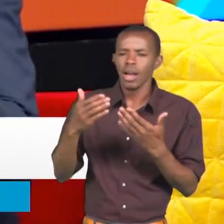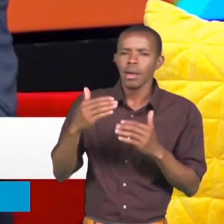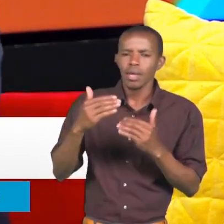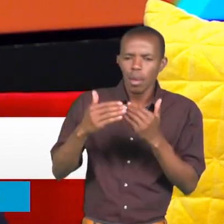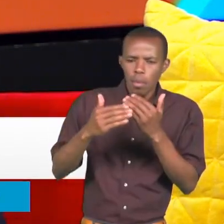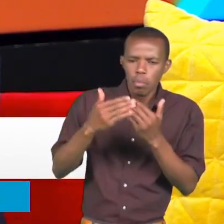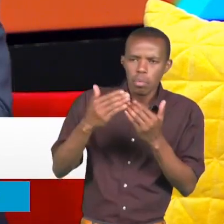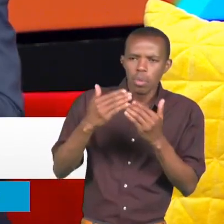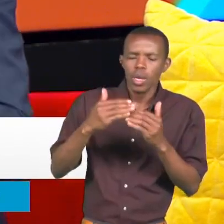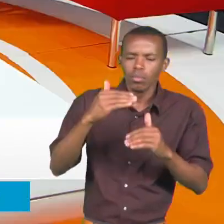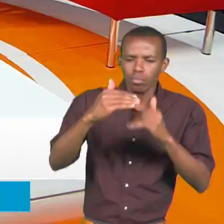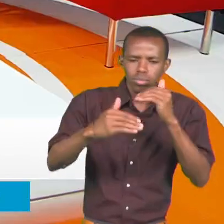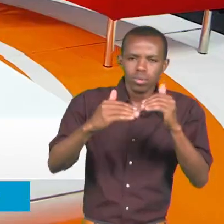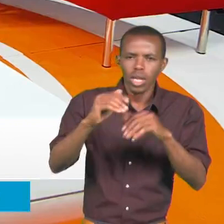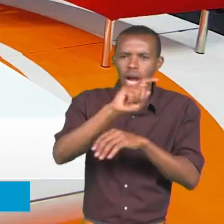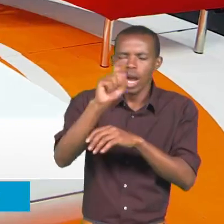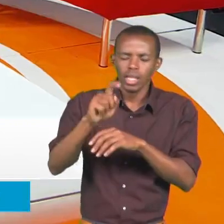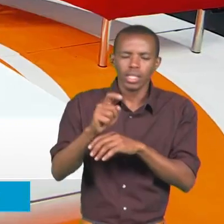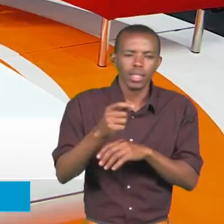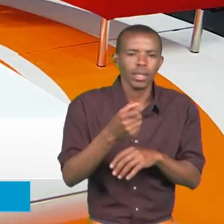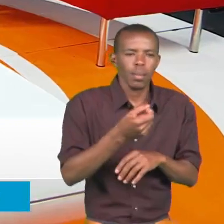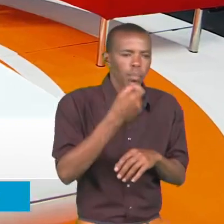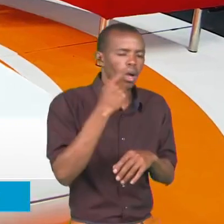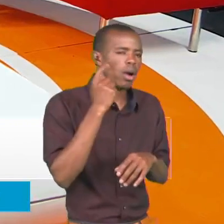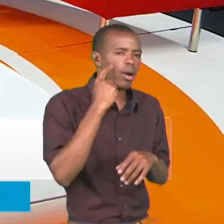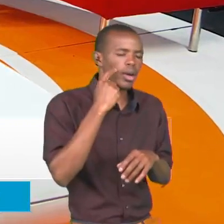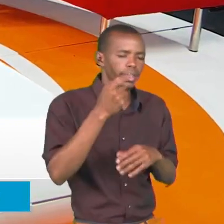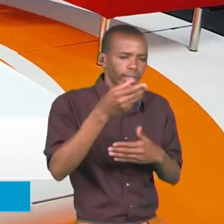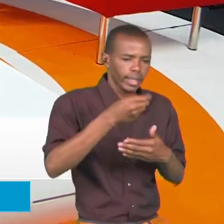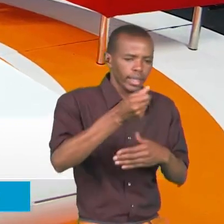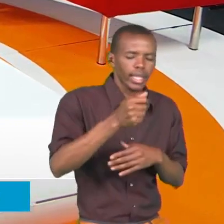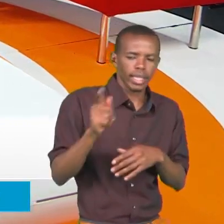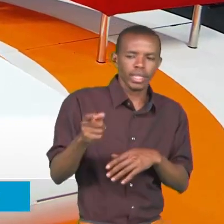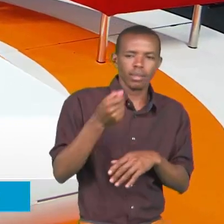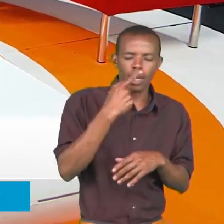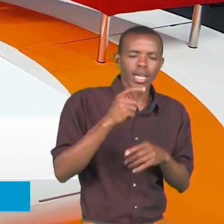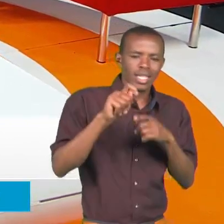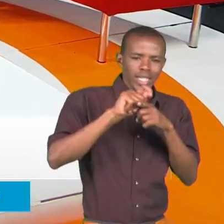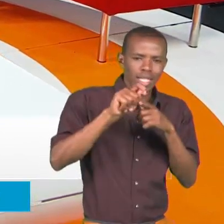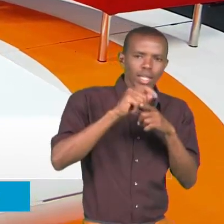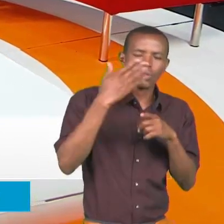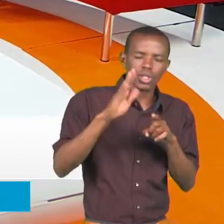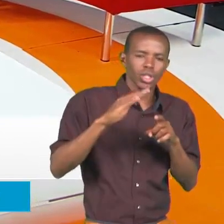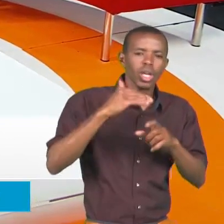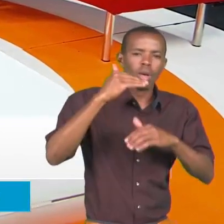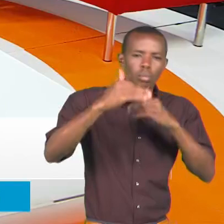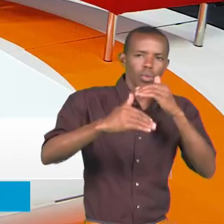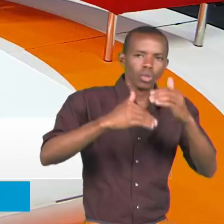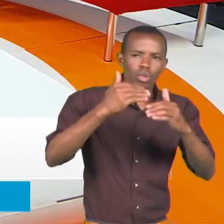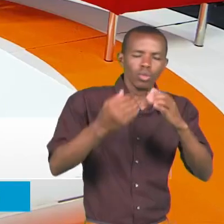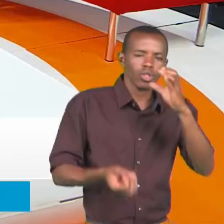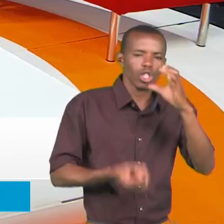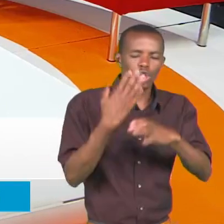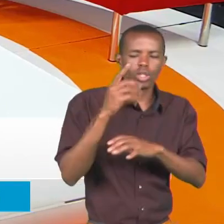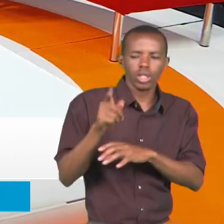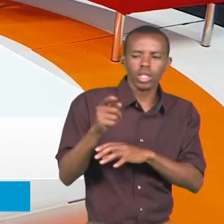ask questions? So for pharmacies that sell PrEP, those pharmacists have been trained in the process of initiating PrEP,